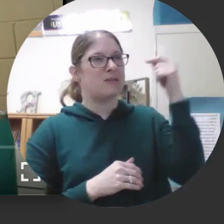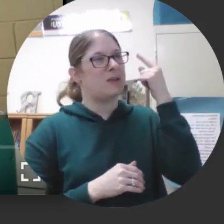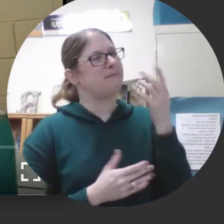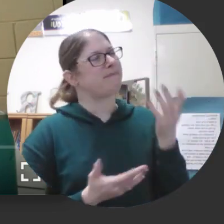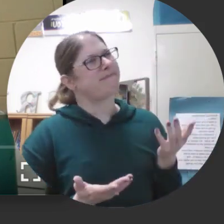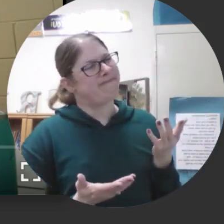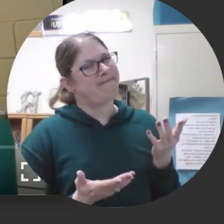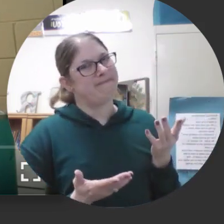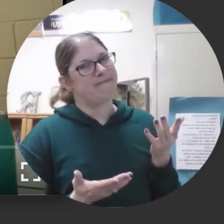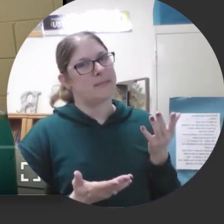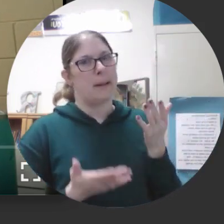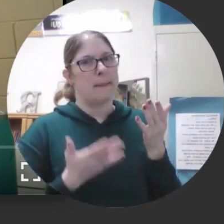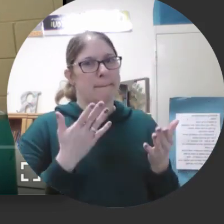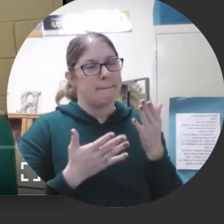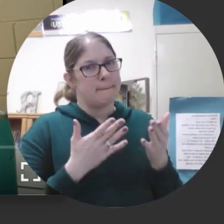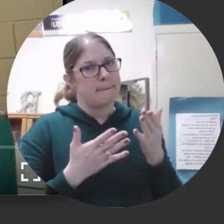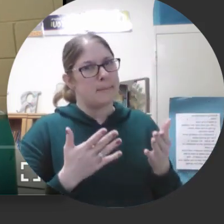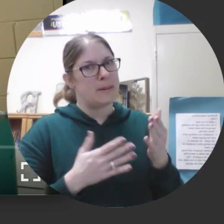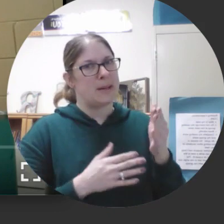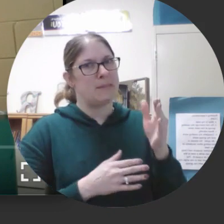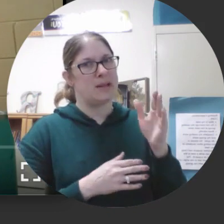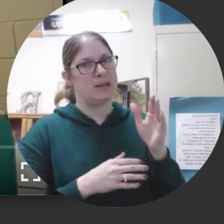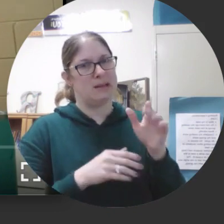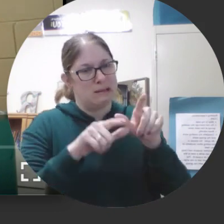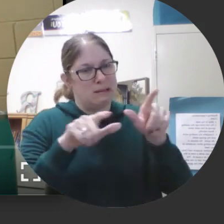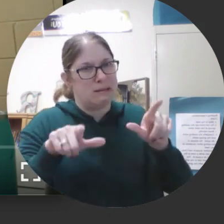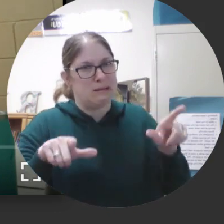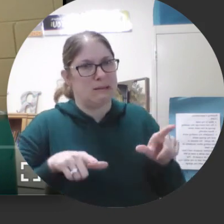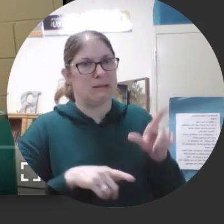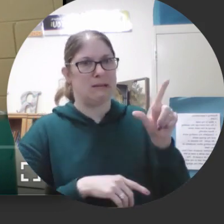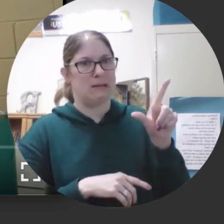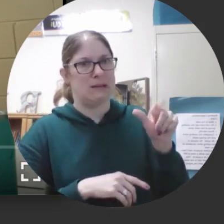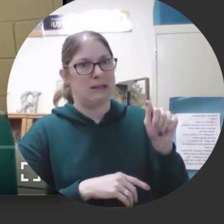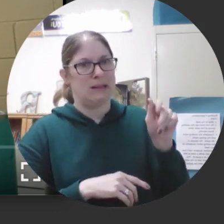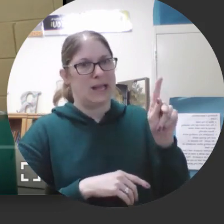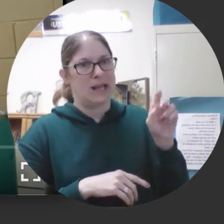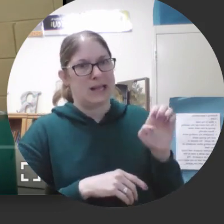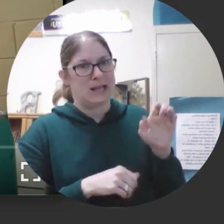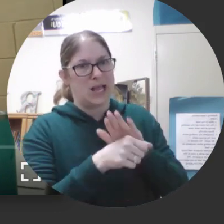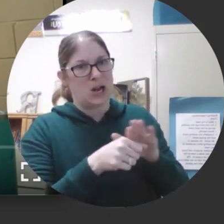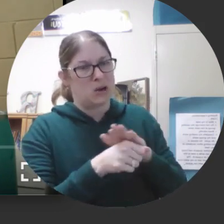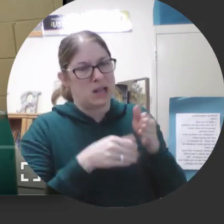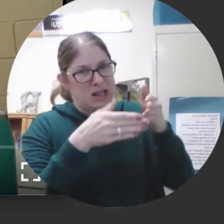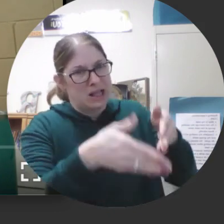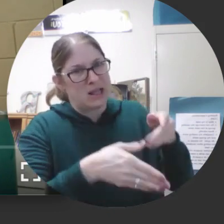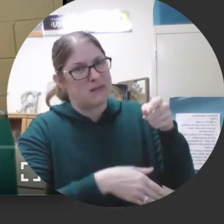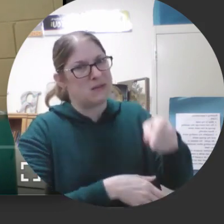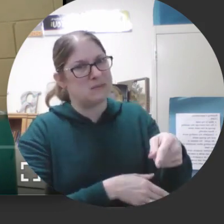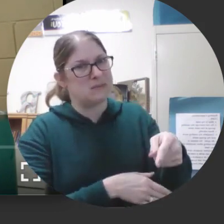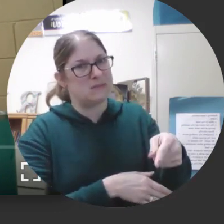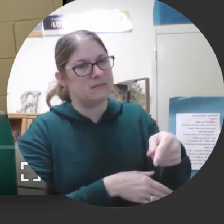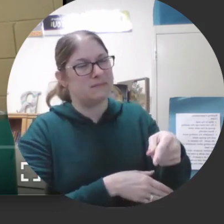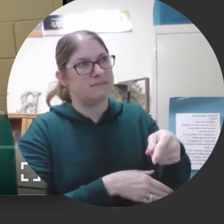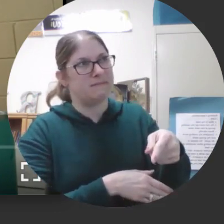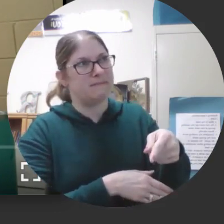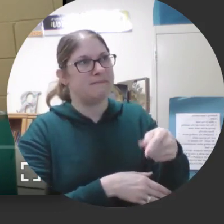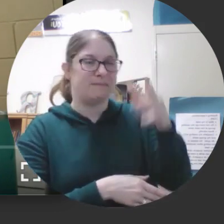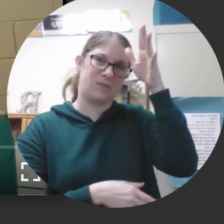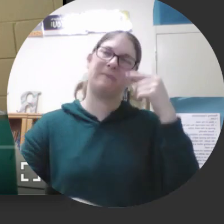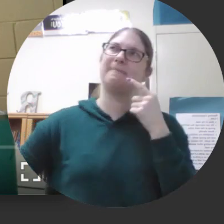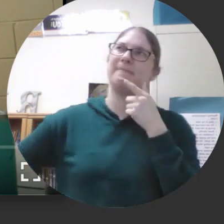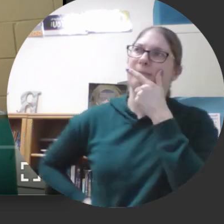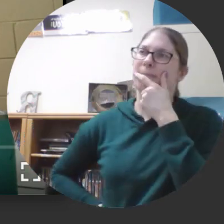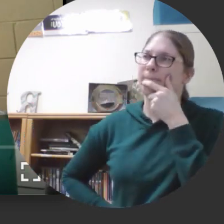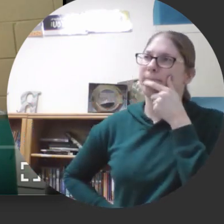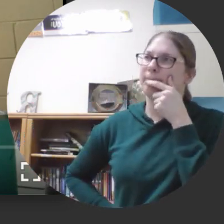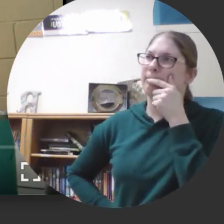than a couple of soccer fields, in the glen below their house. We could, Angus, and that's where he'll have to go when he's a lot bigger, but he wouldn't last long